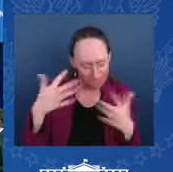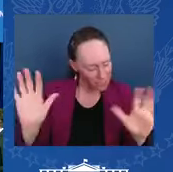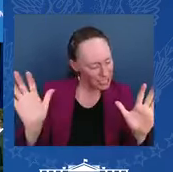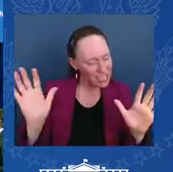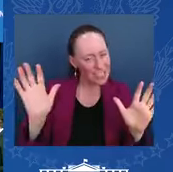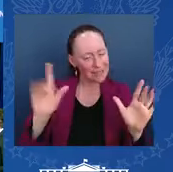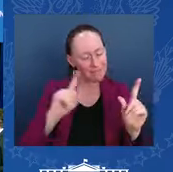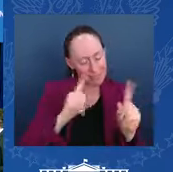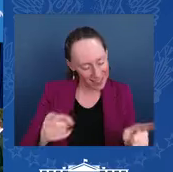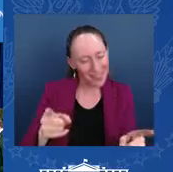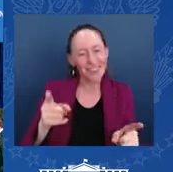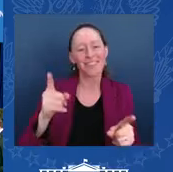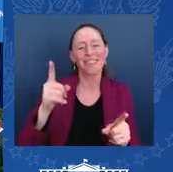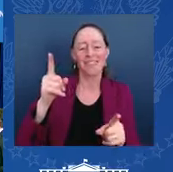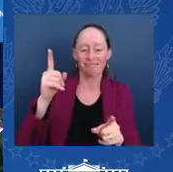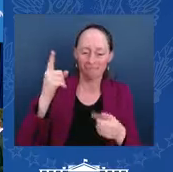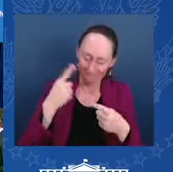No,